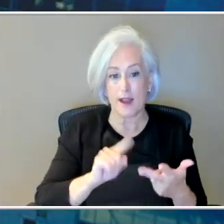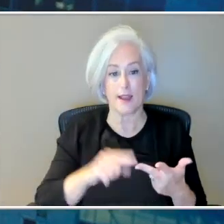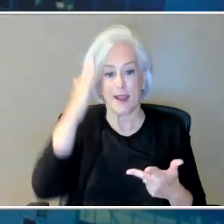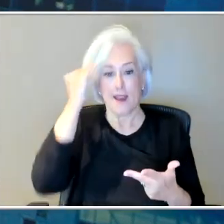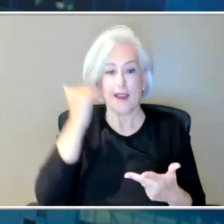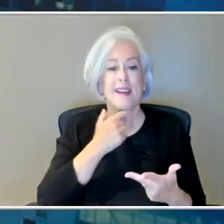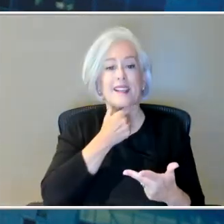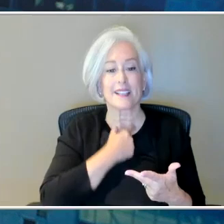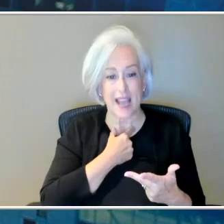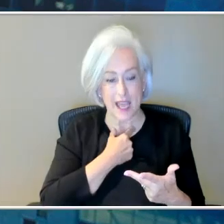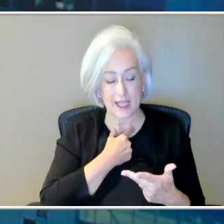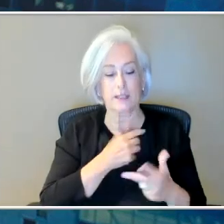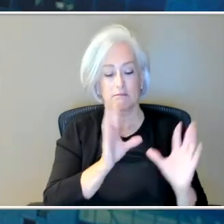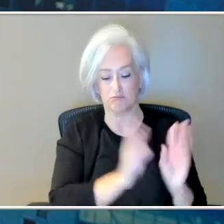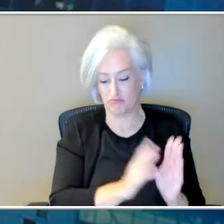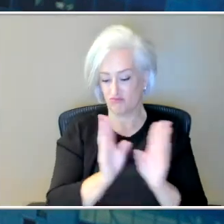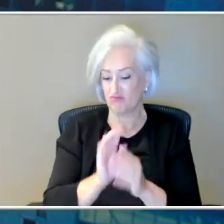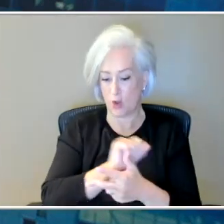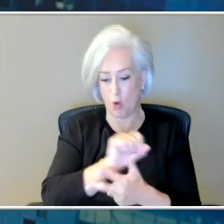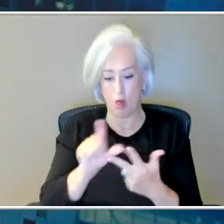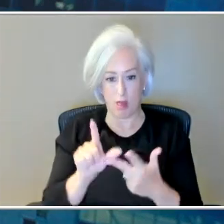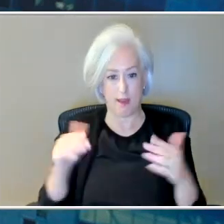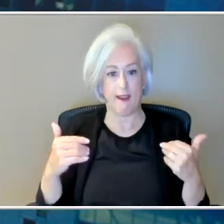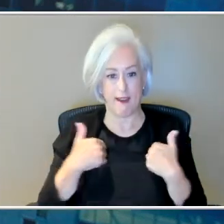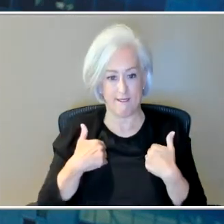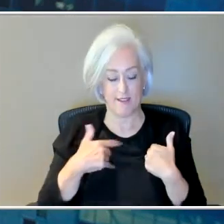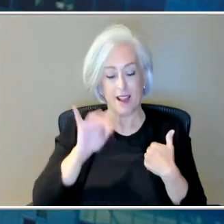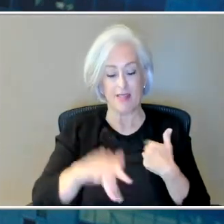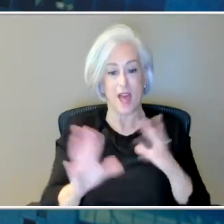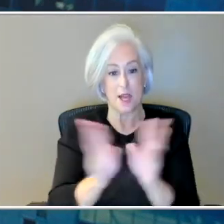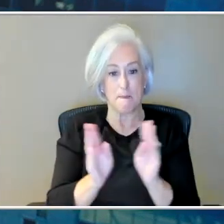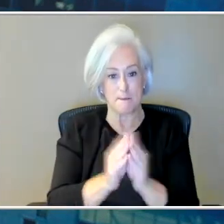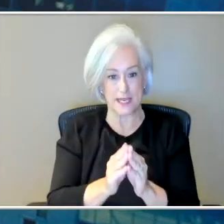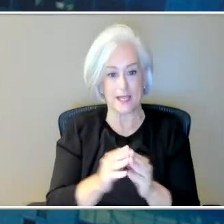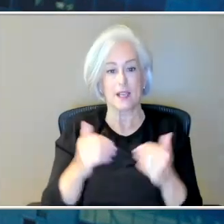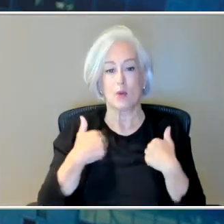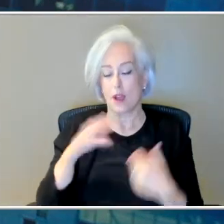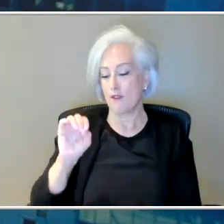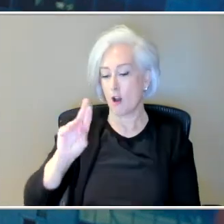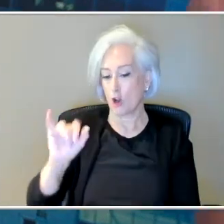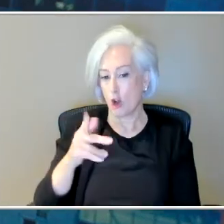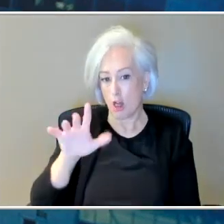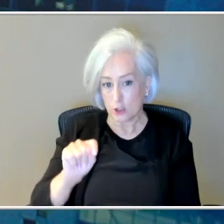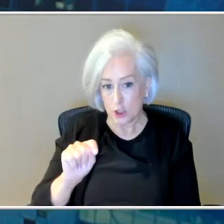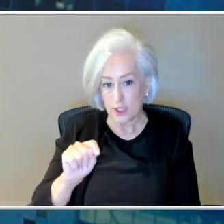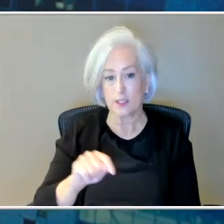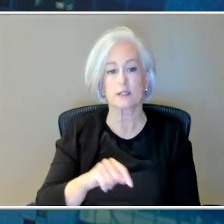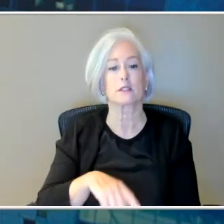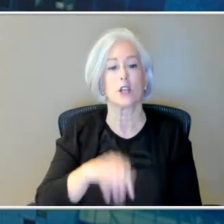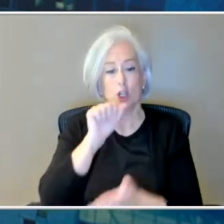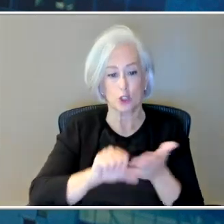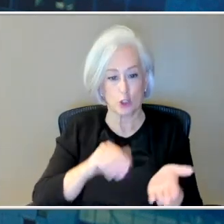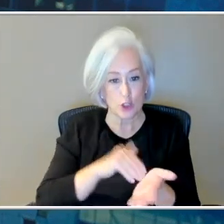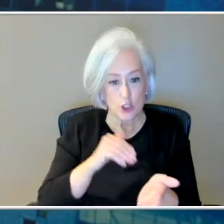conferences. And in this conference, excuse me, we have medical oncologists, surgeons, radiation oncologists, pathologists,